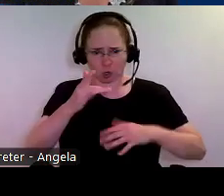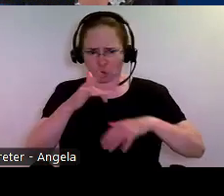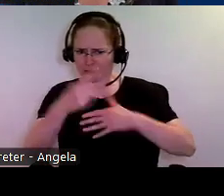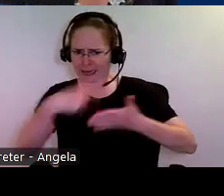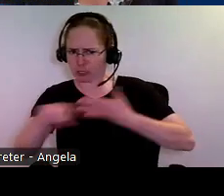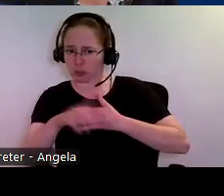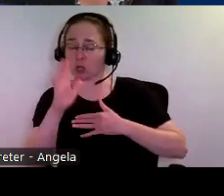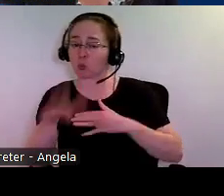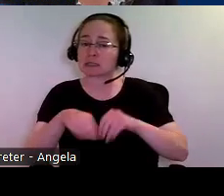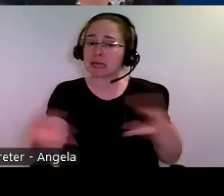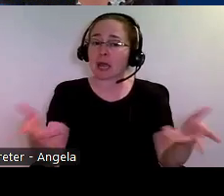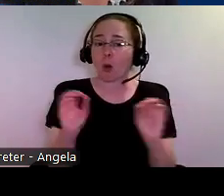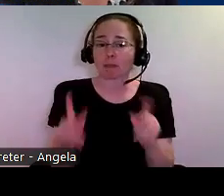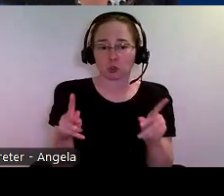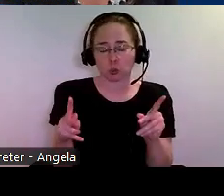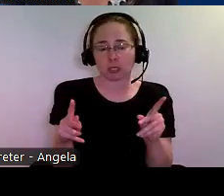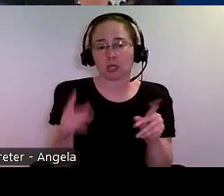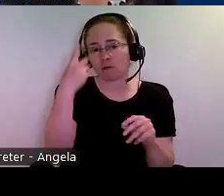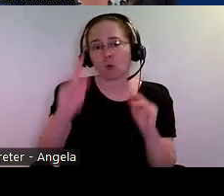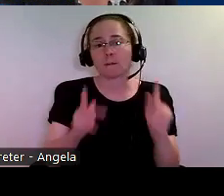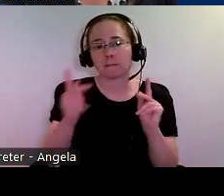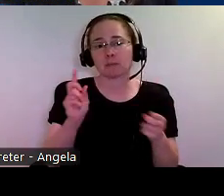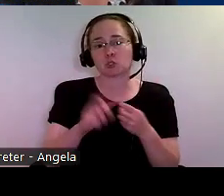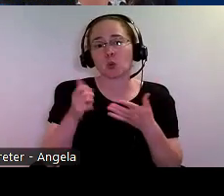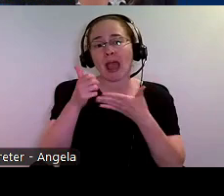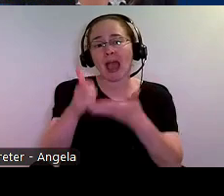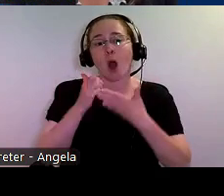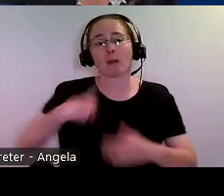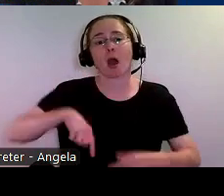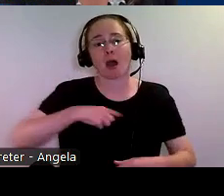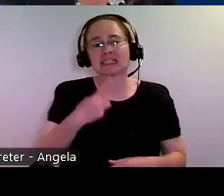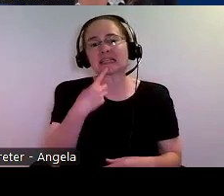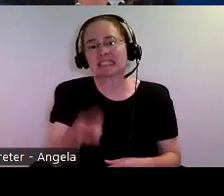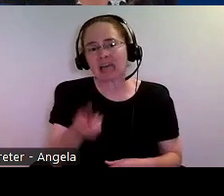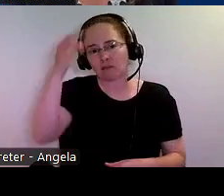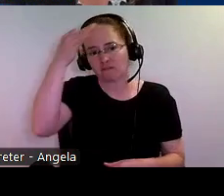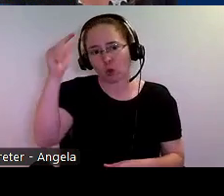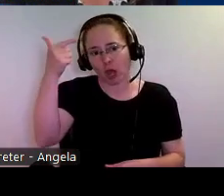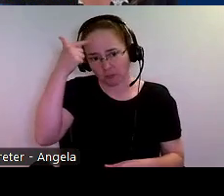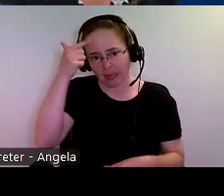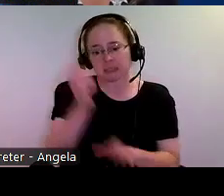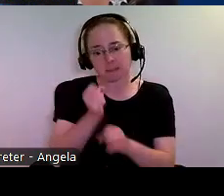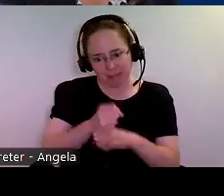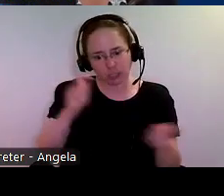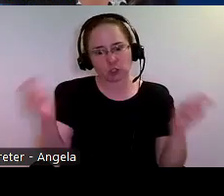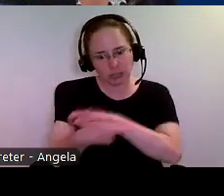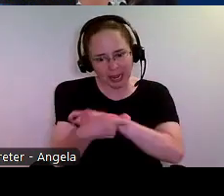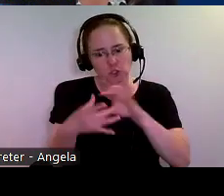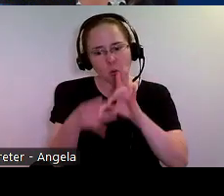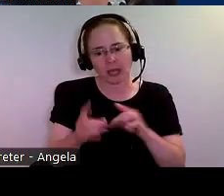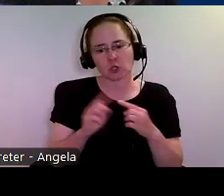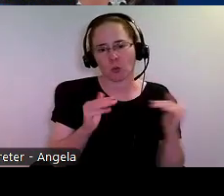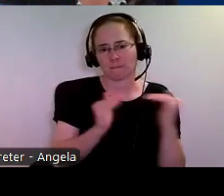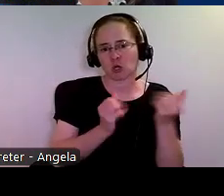be sending out an opportunity for people to help us tell the federal government to make a change related to peer